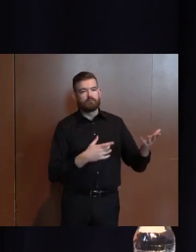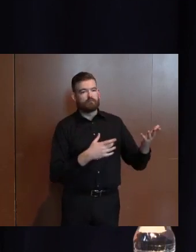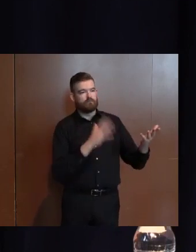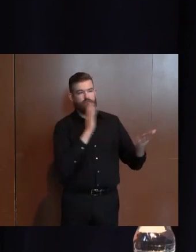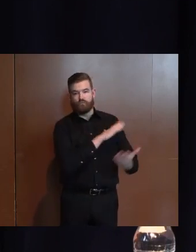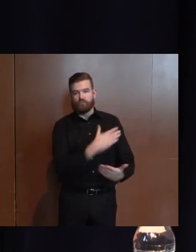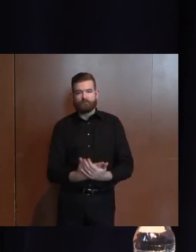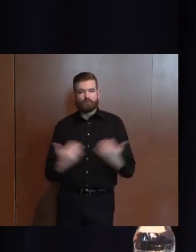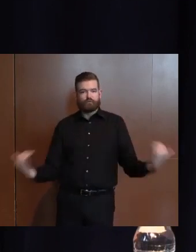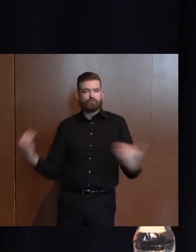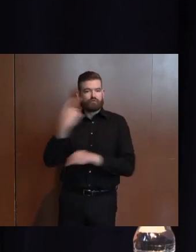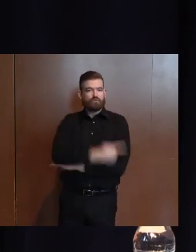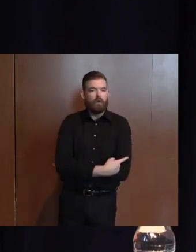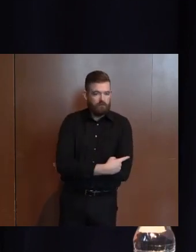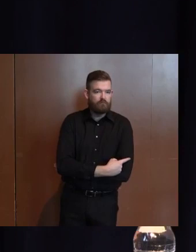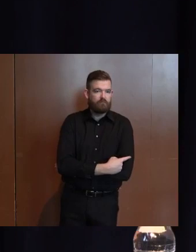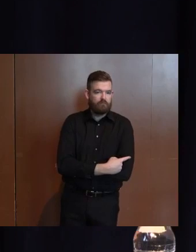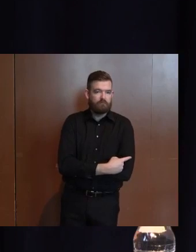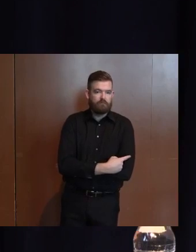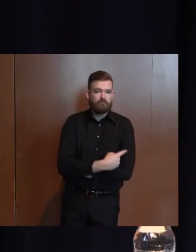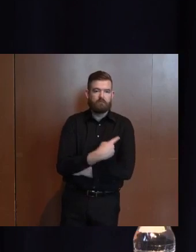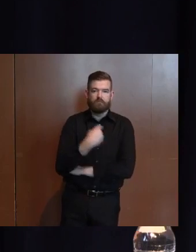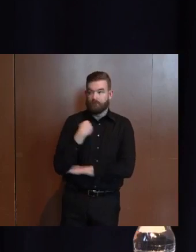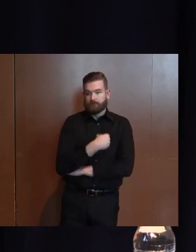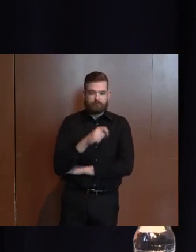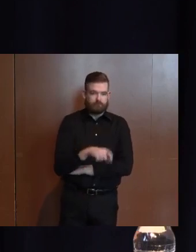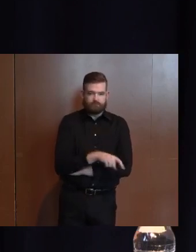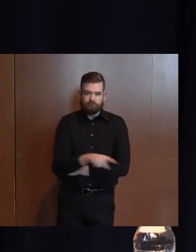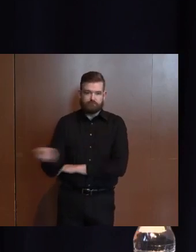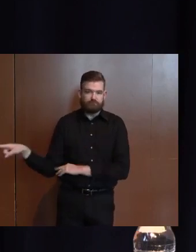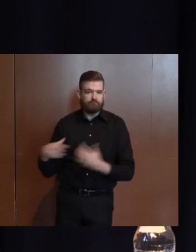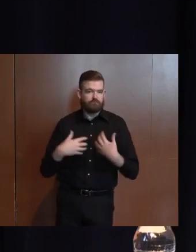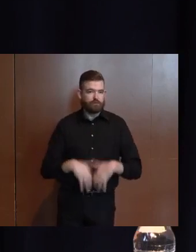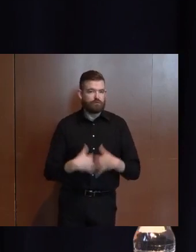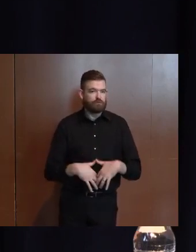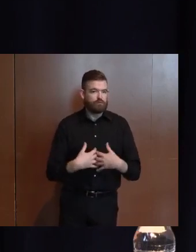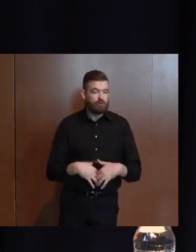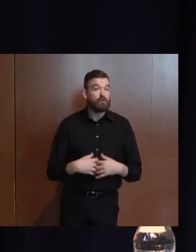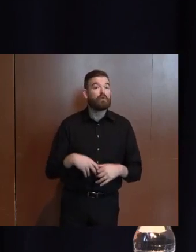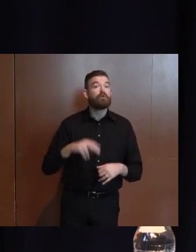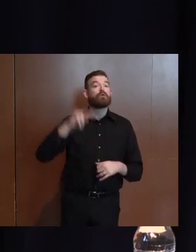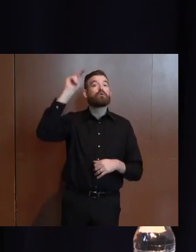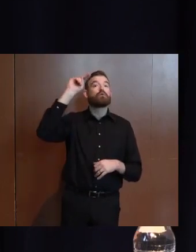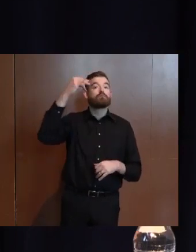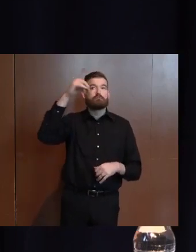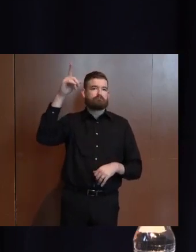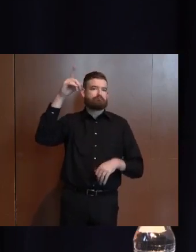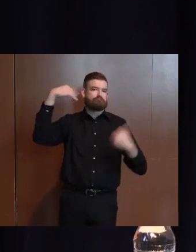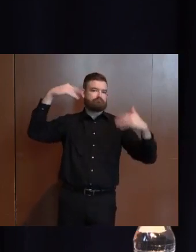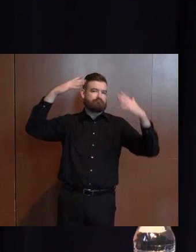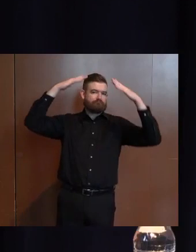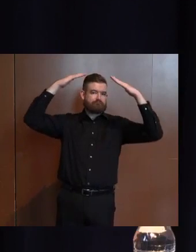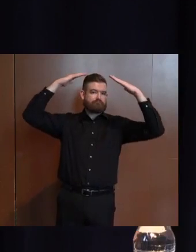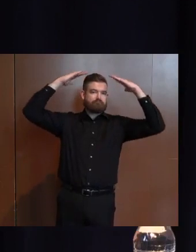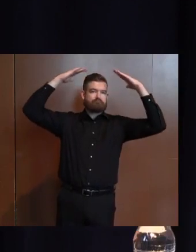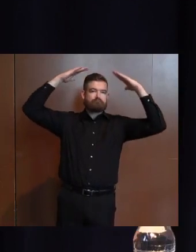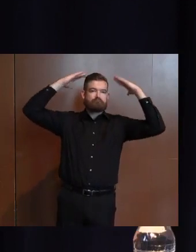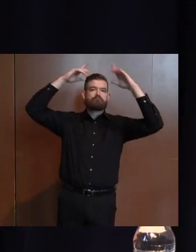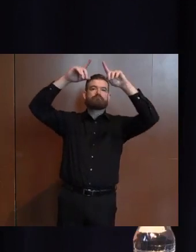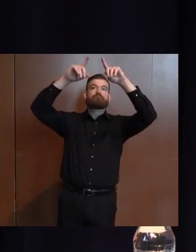we certainly need them. Due to the activity in the northern part of the state, we're looking at possible alternative